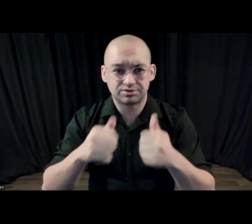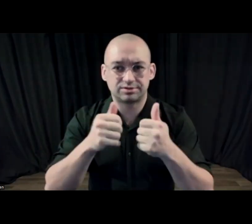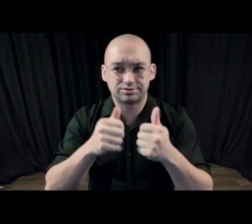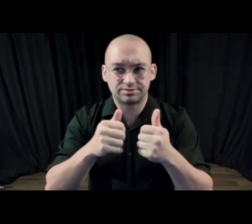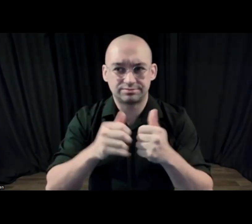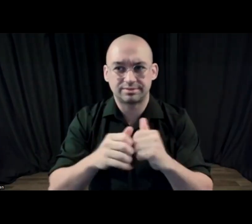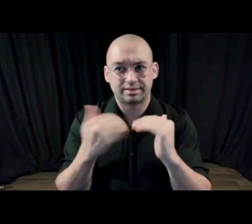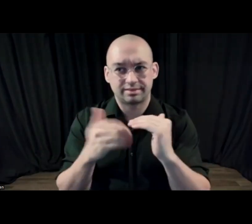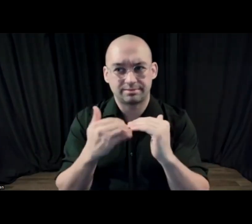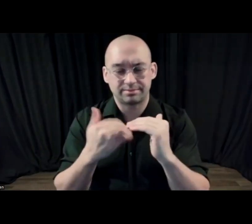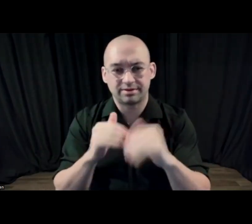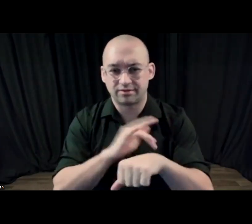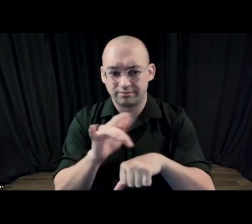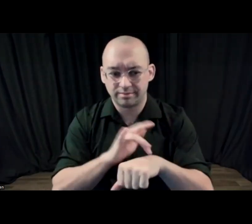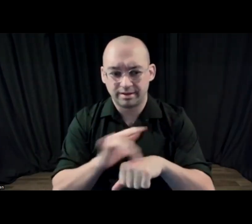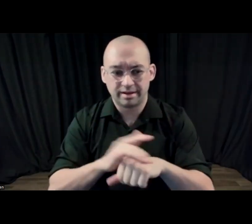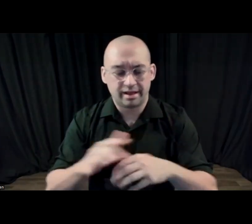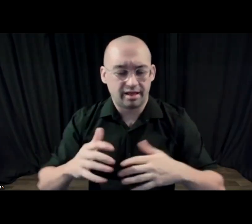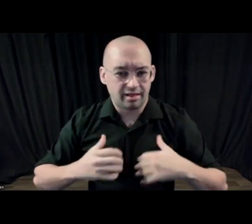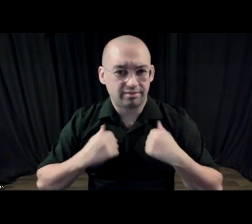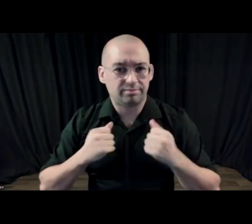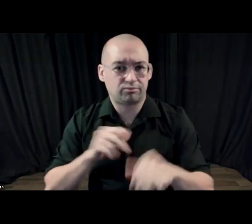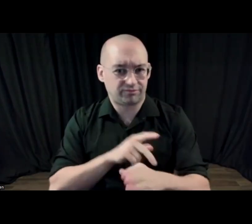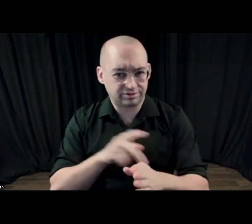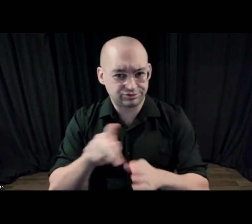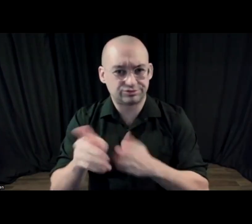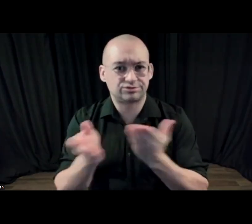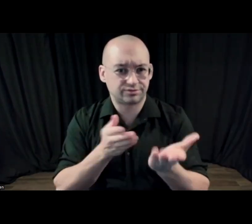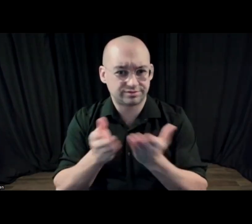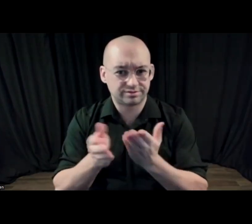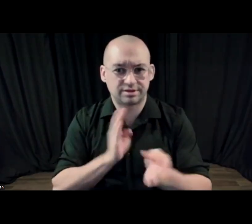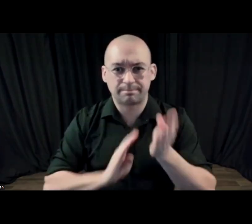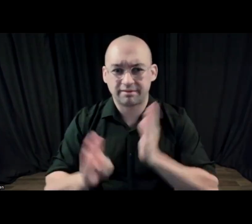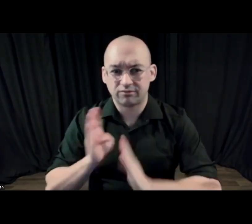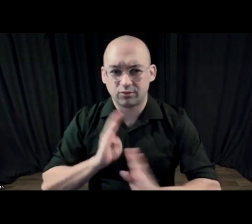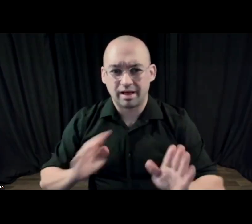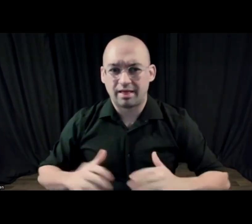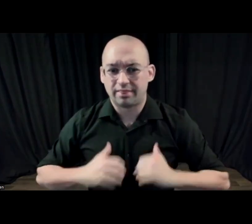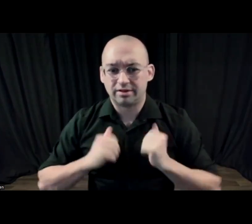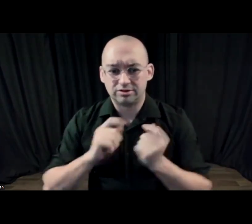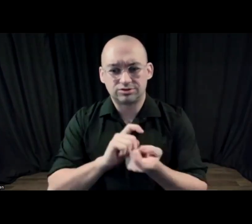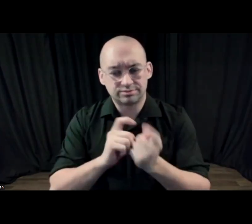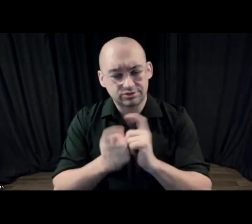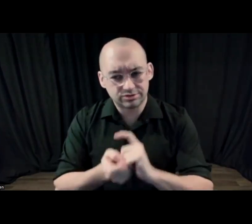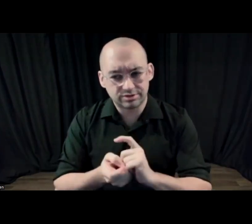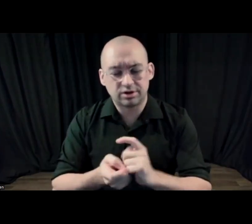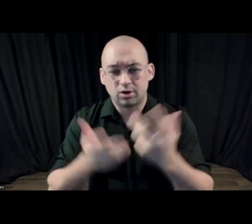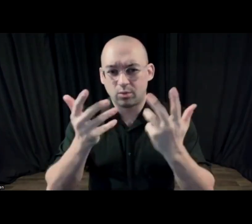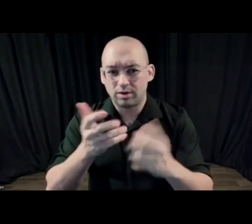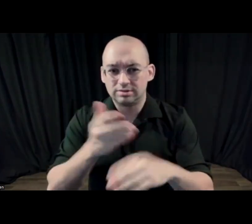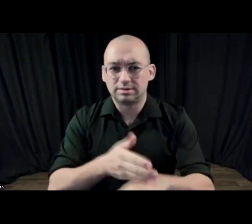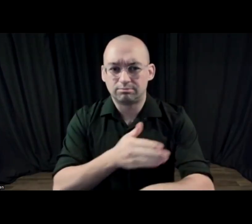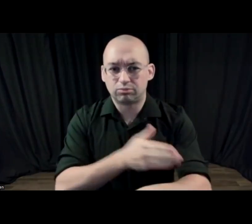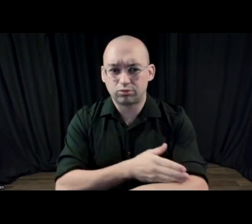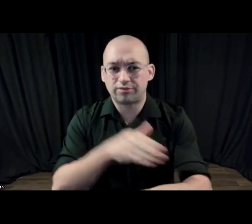availability of behavioral health professionals and services, our behavioral health transformation aims to improve access to these